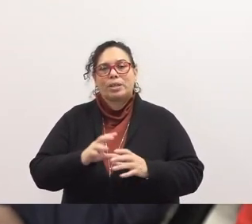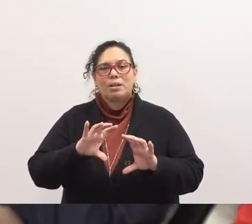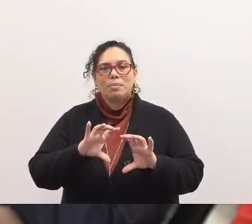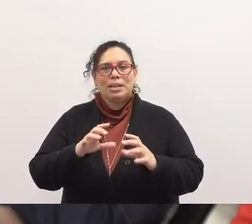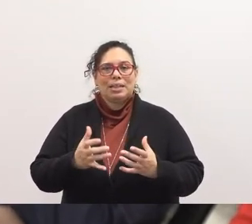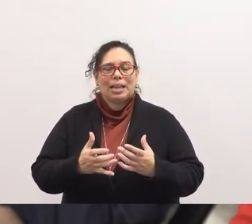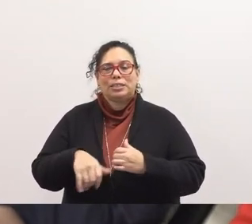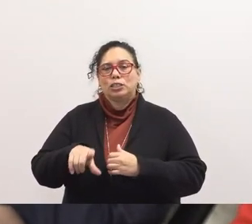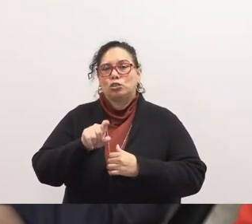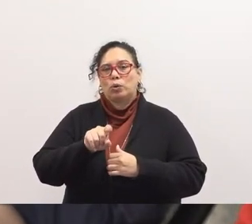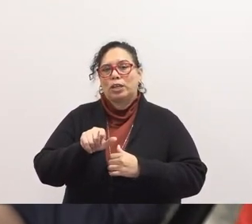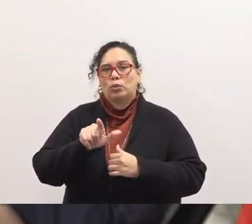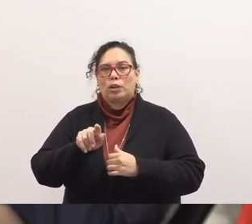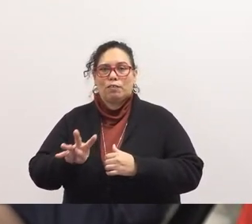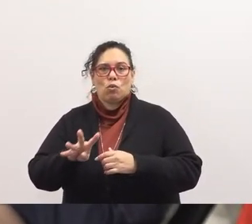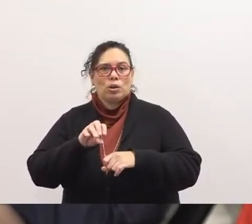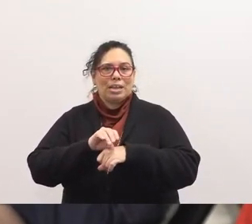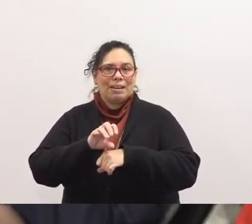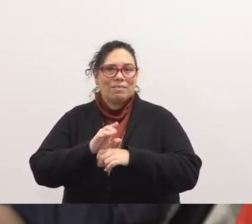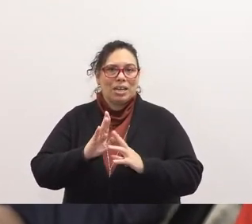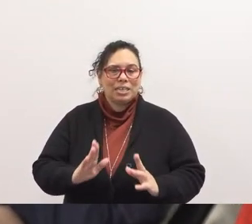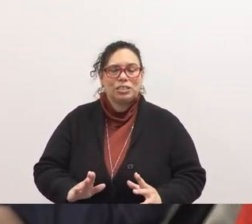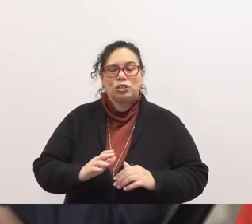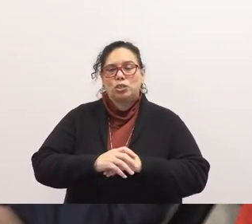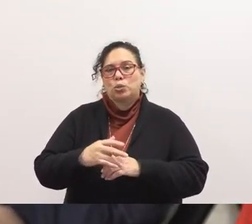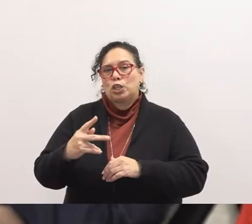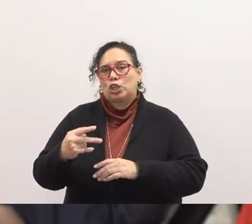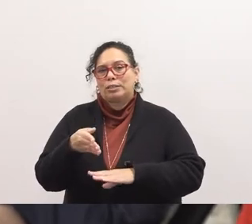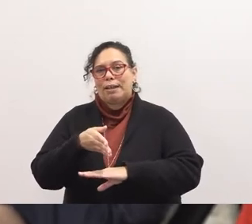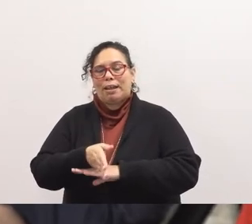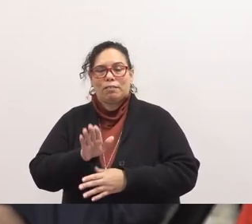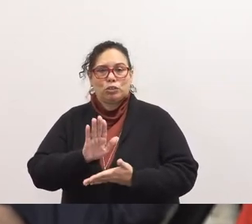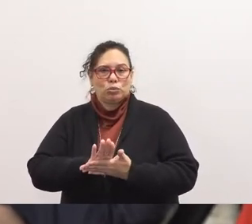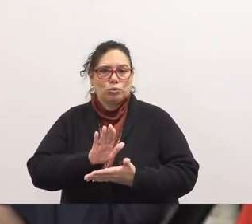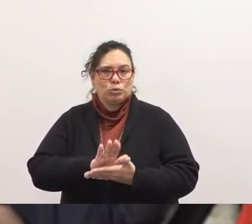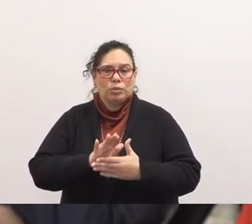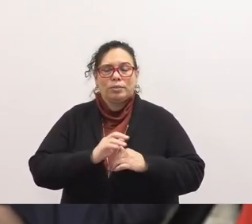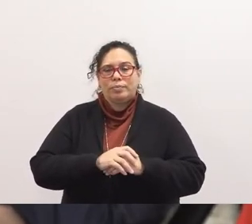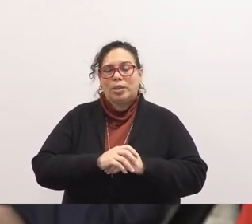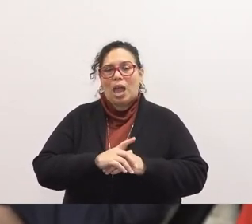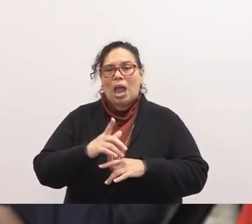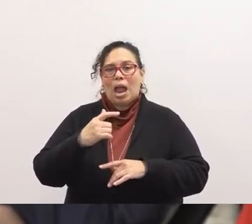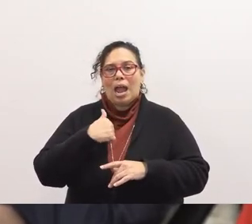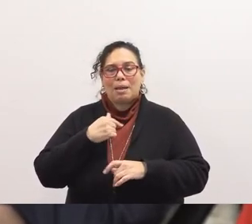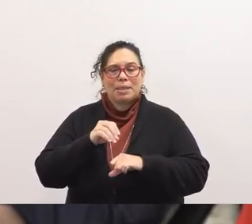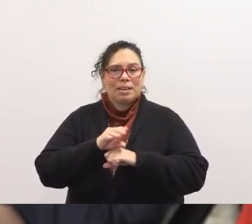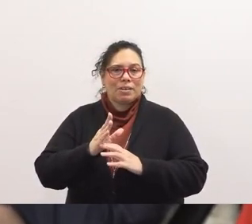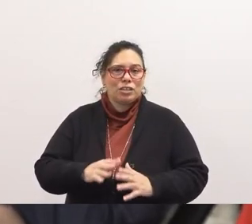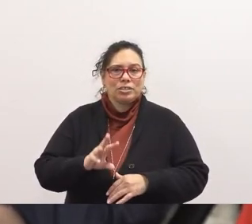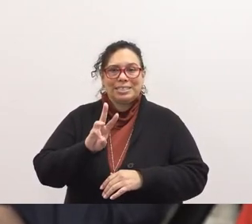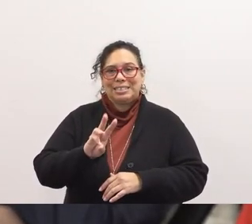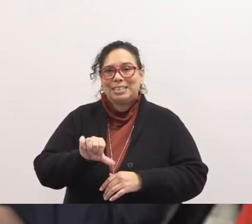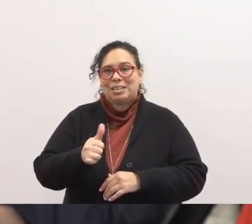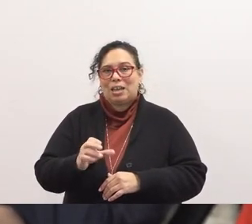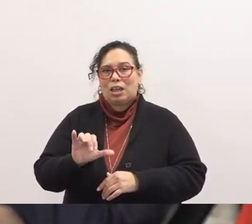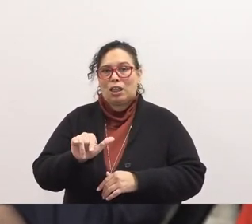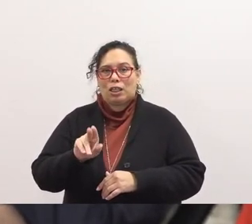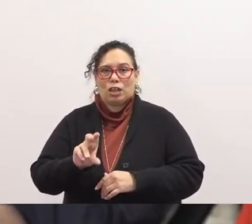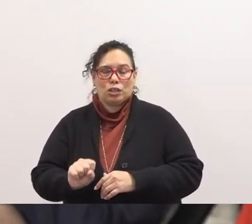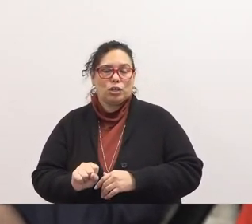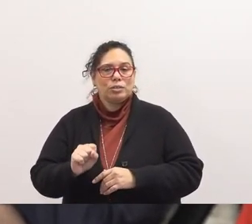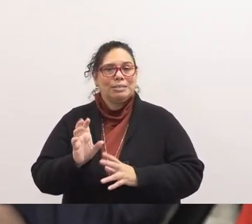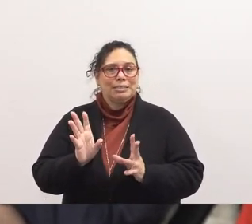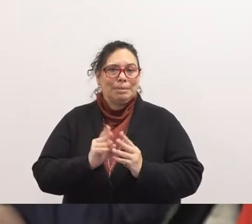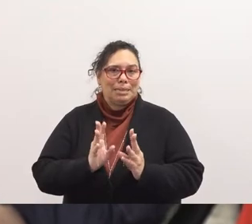of 2024 advisor, which meets Thursday after school for 1.5 hours. I am the advisor for 6 other clubs that meet